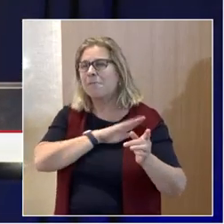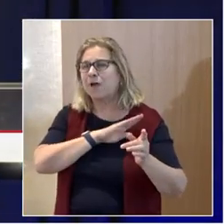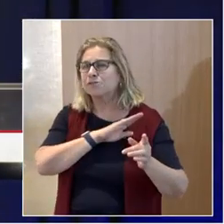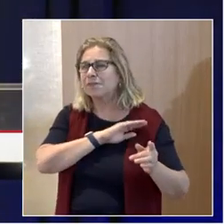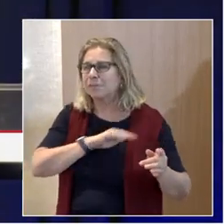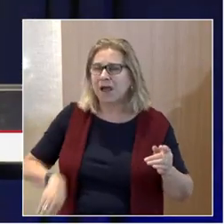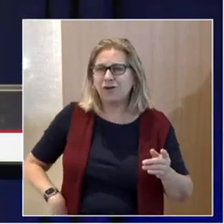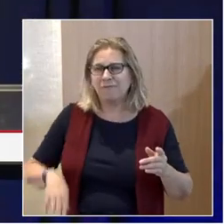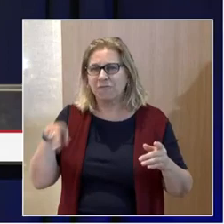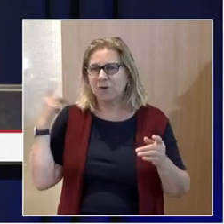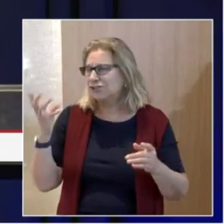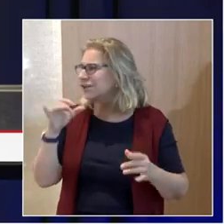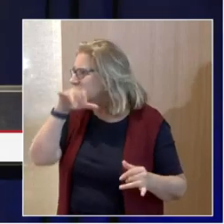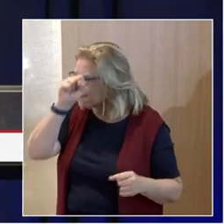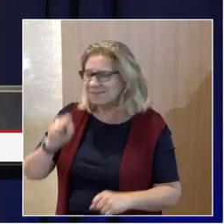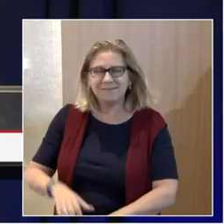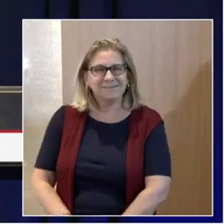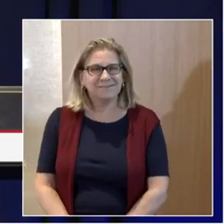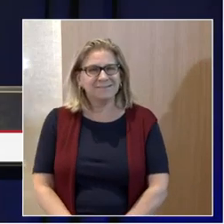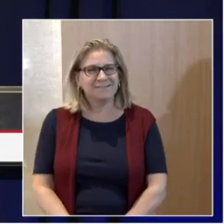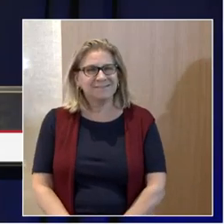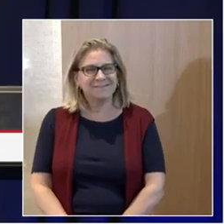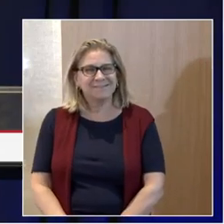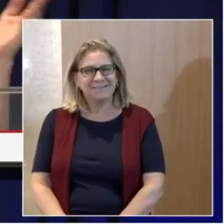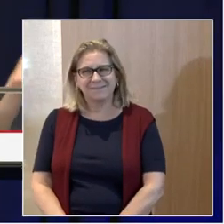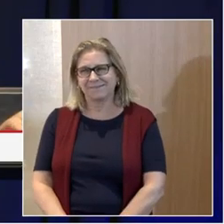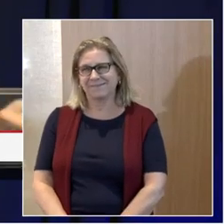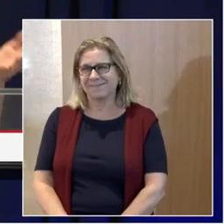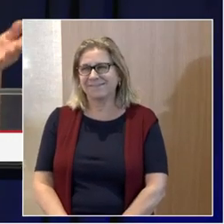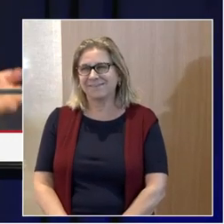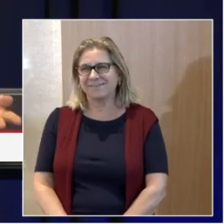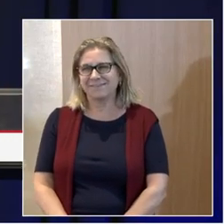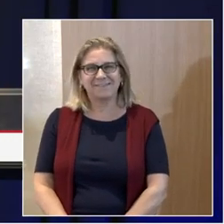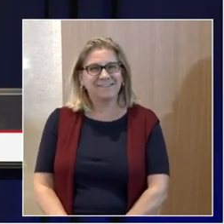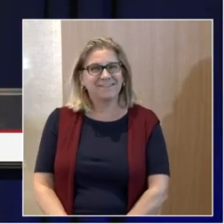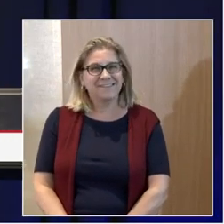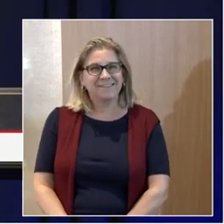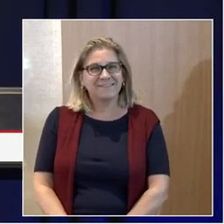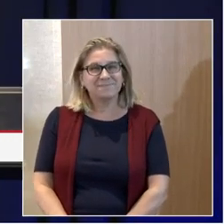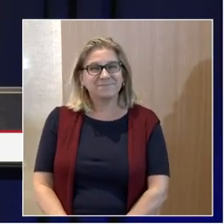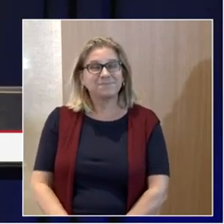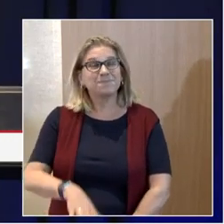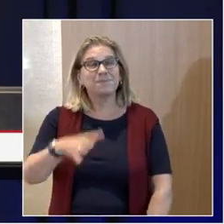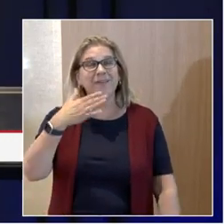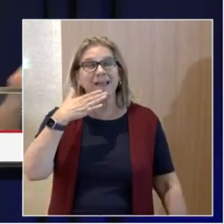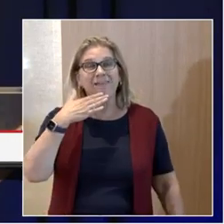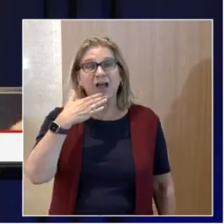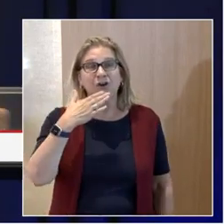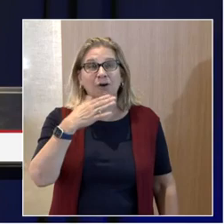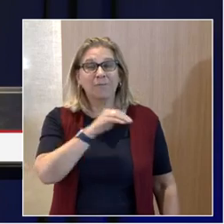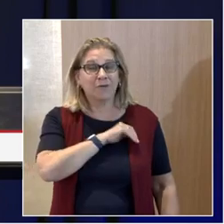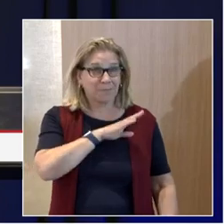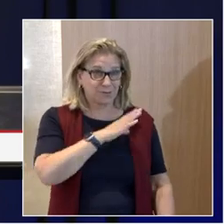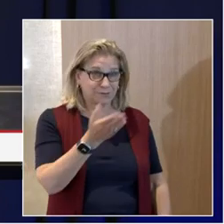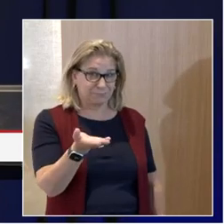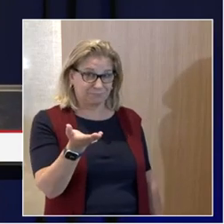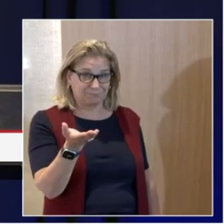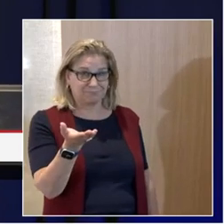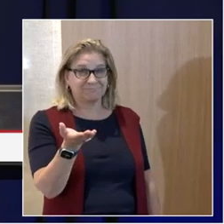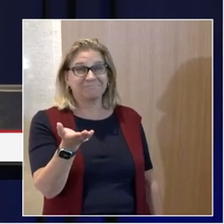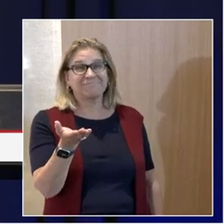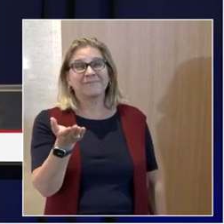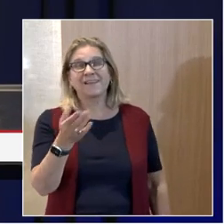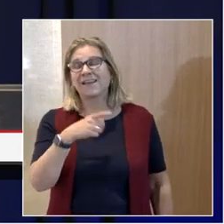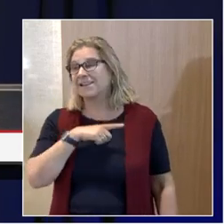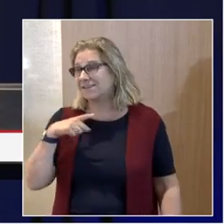Yeah, it's great. Great. And thank you, Mayor Bowser, Councilmember Pinto, and Deputy Mayor